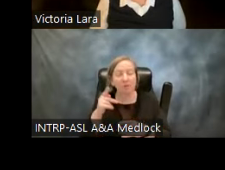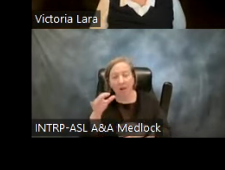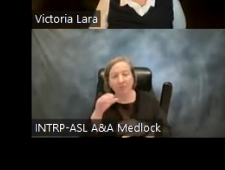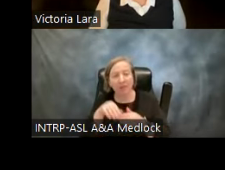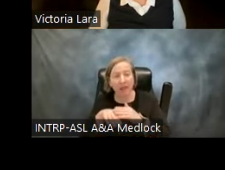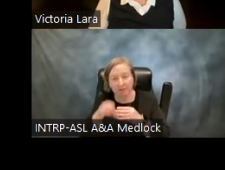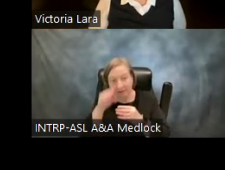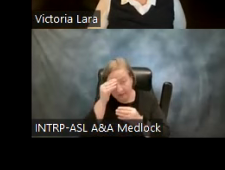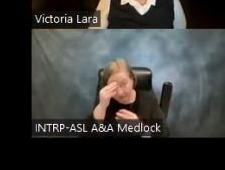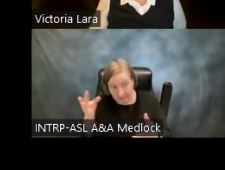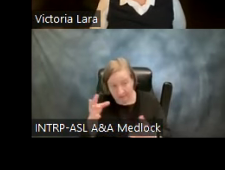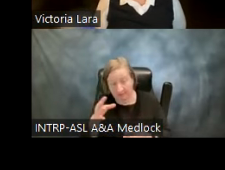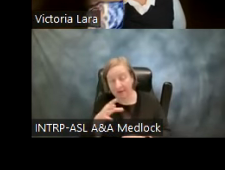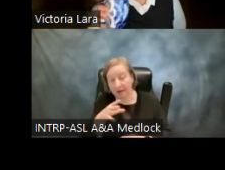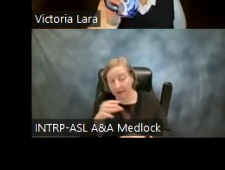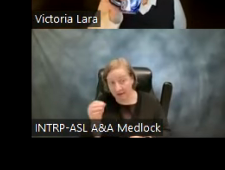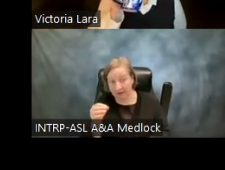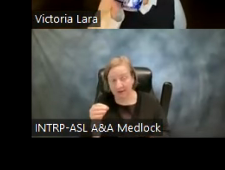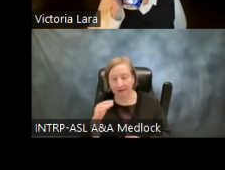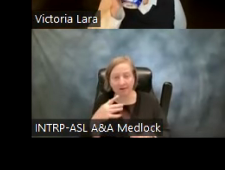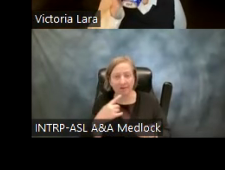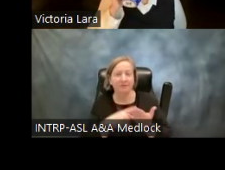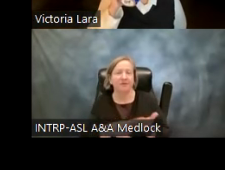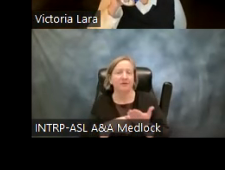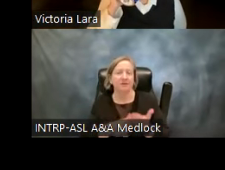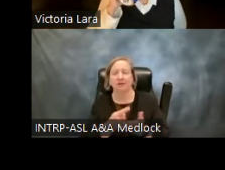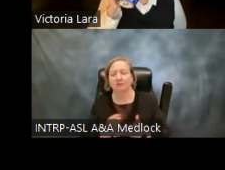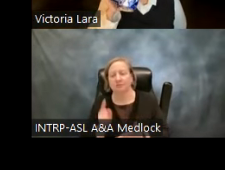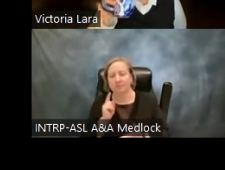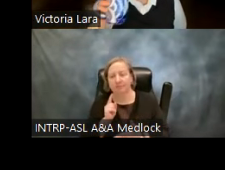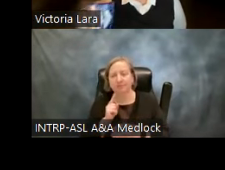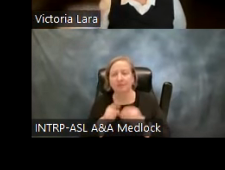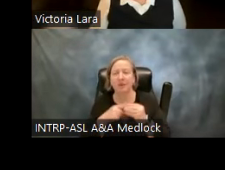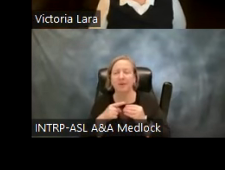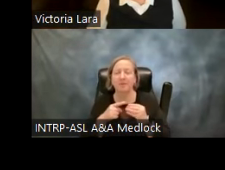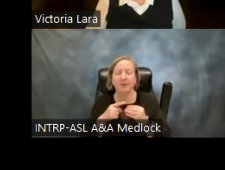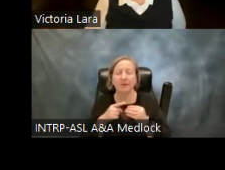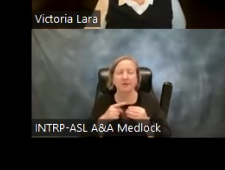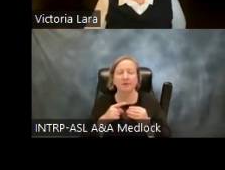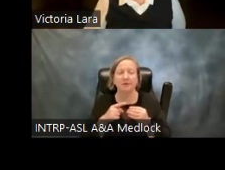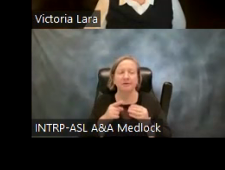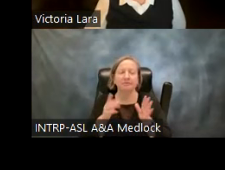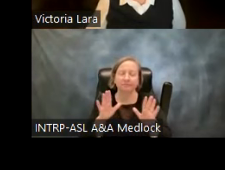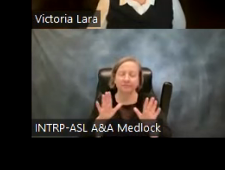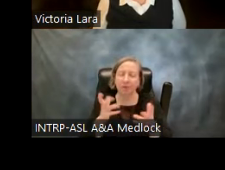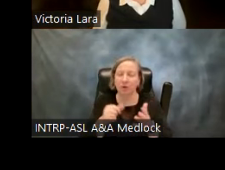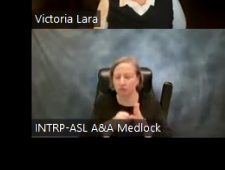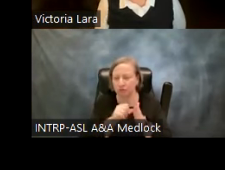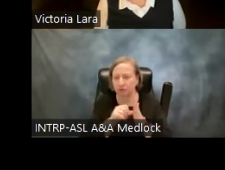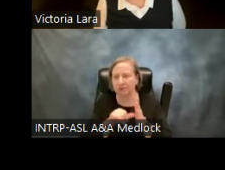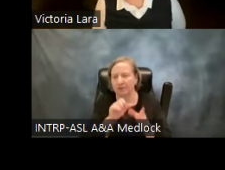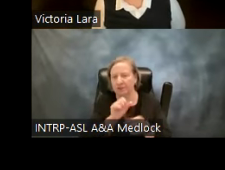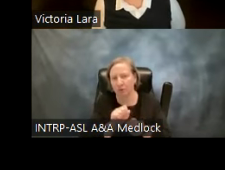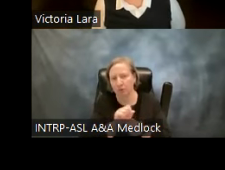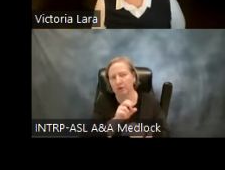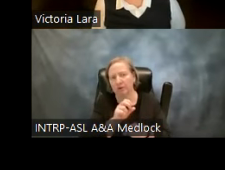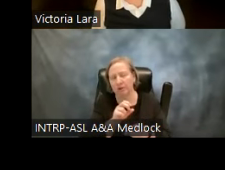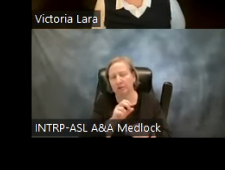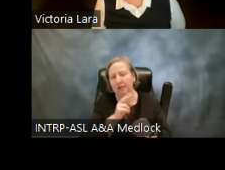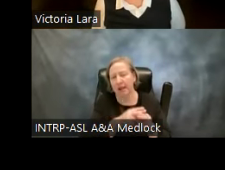result, the discussion last week was about having, and I want to stress these are working names of the